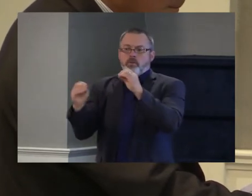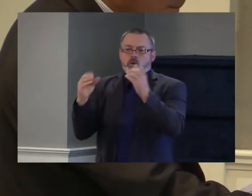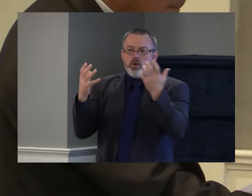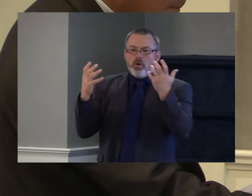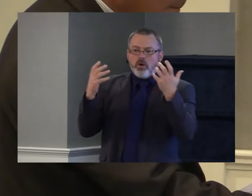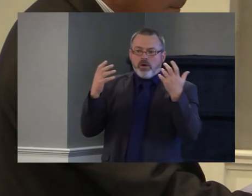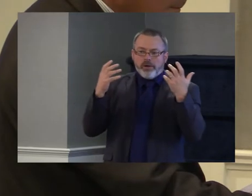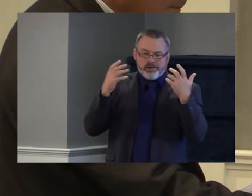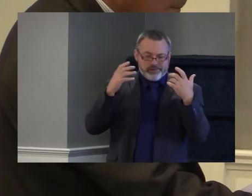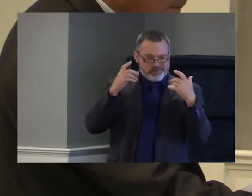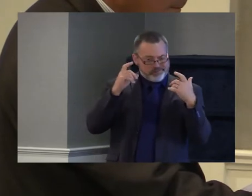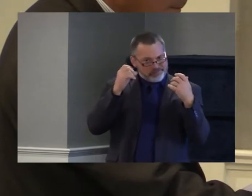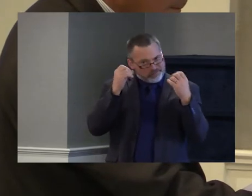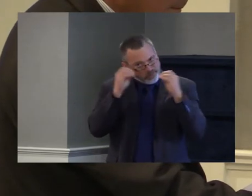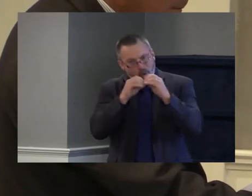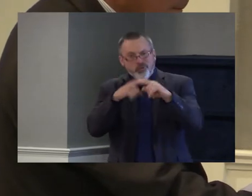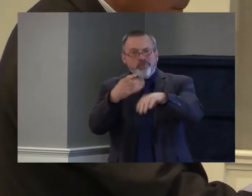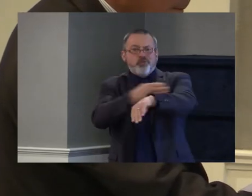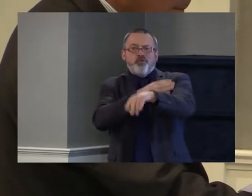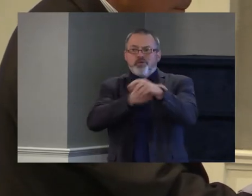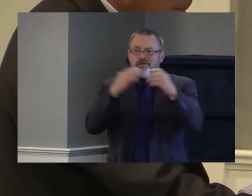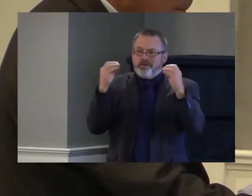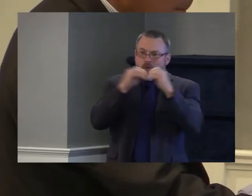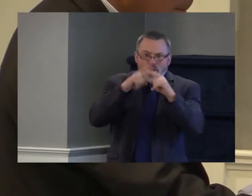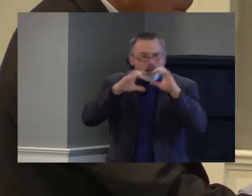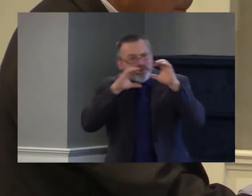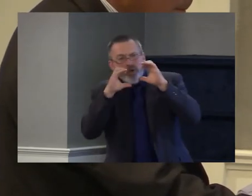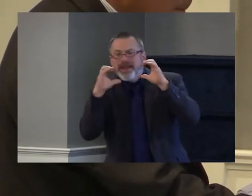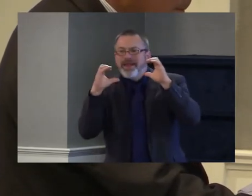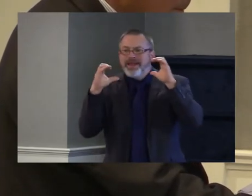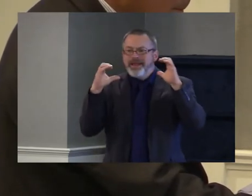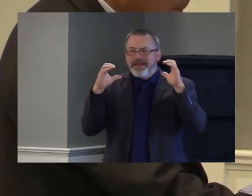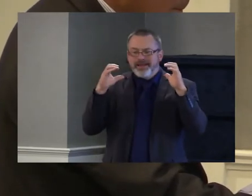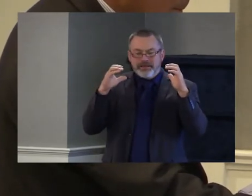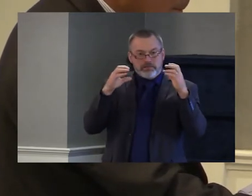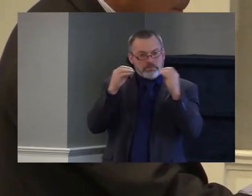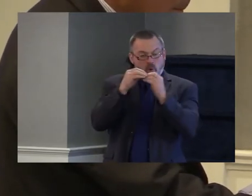with disabilities continue to face challenges in living up to our full potential.